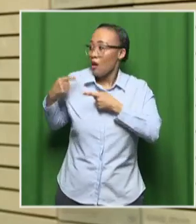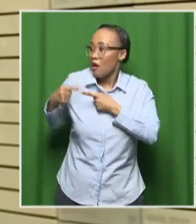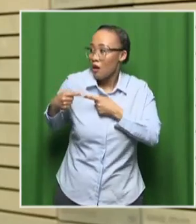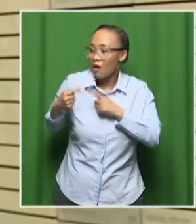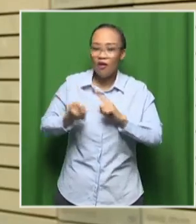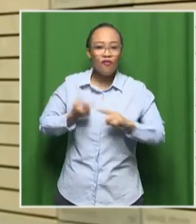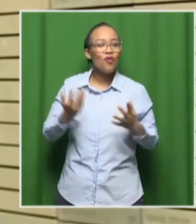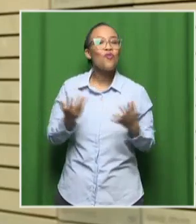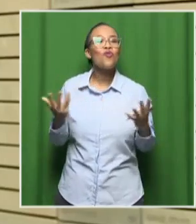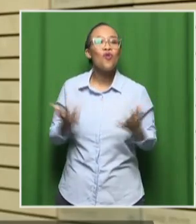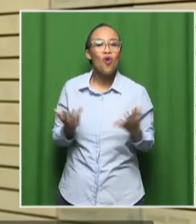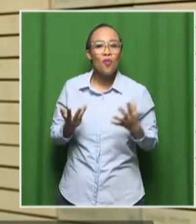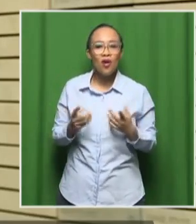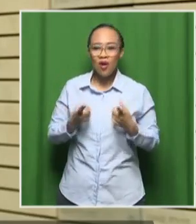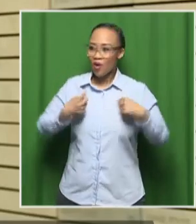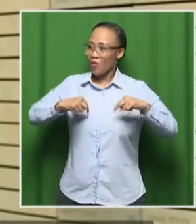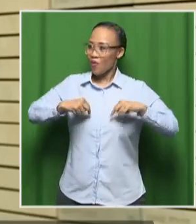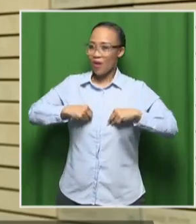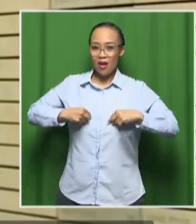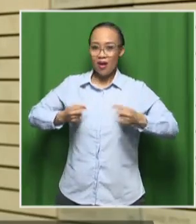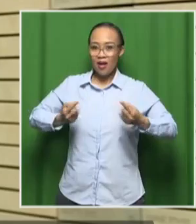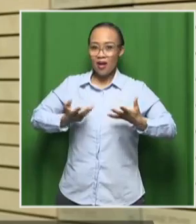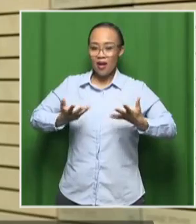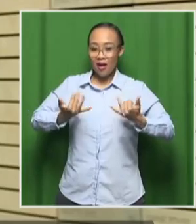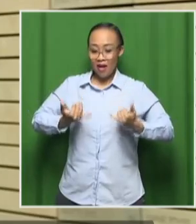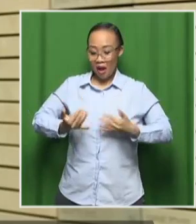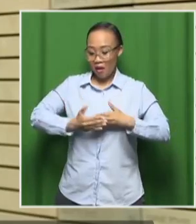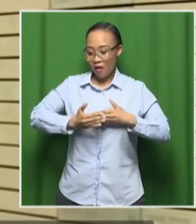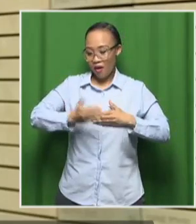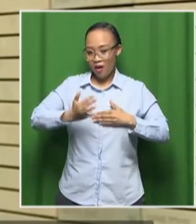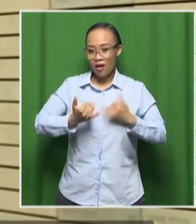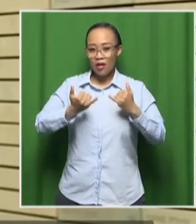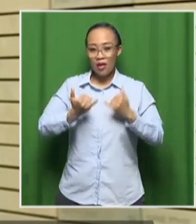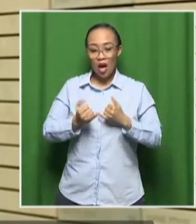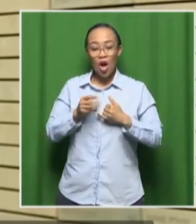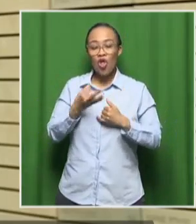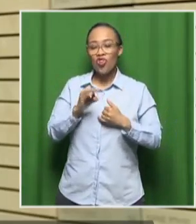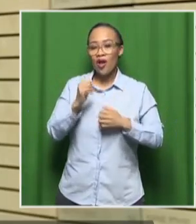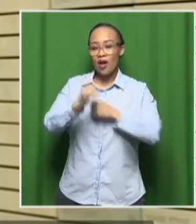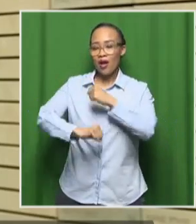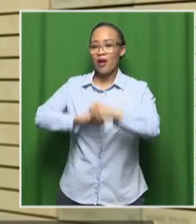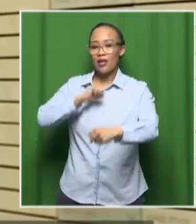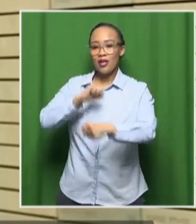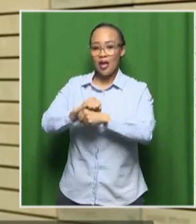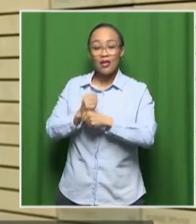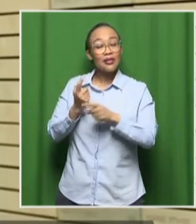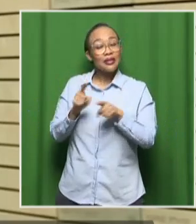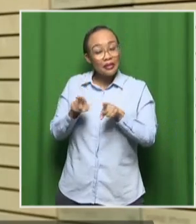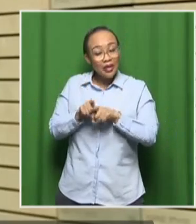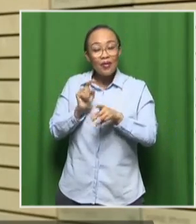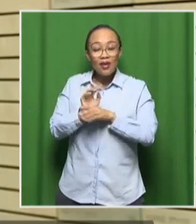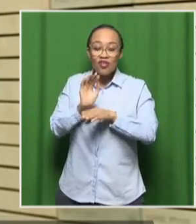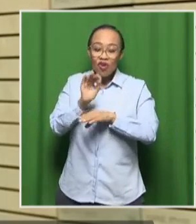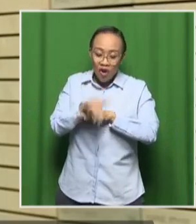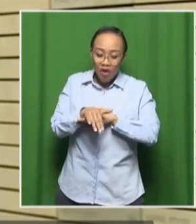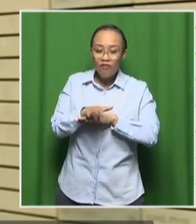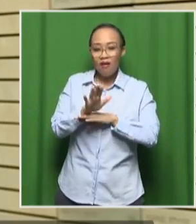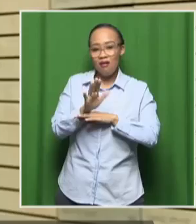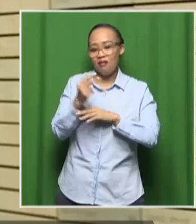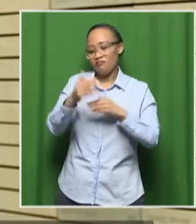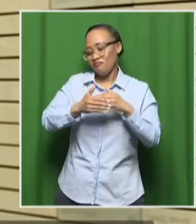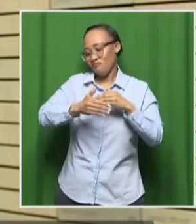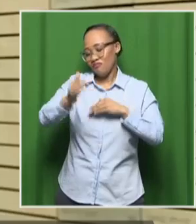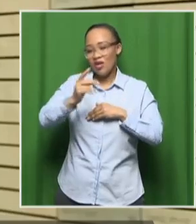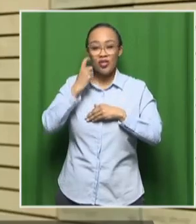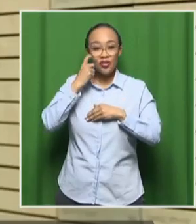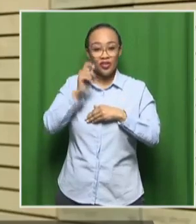on, and where we're going to navigate from here into 30 years and beyond into our democracy. The theme, as you aptly mentioned,